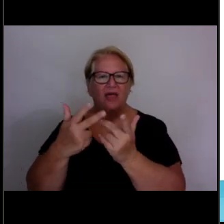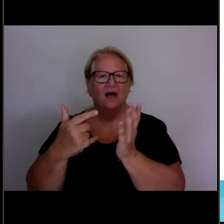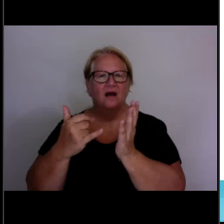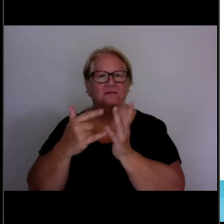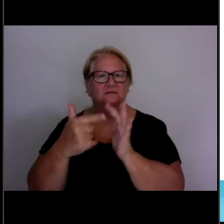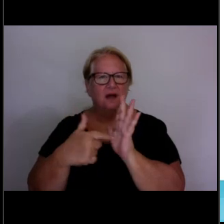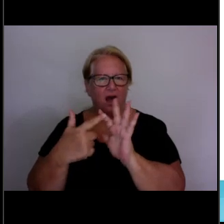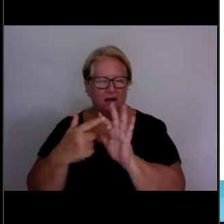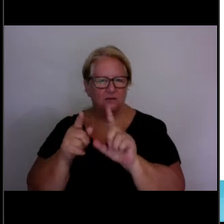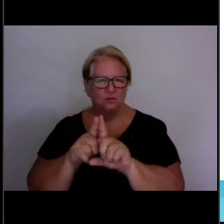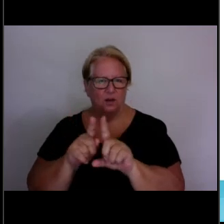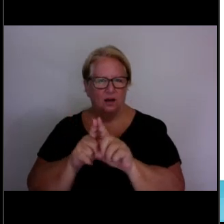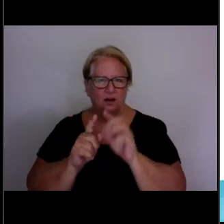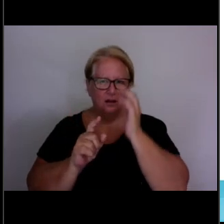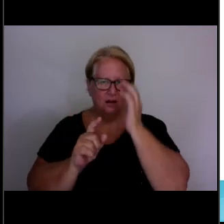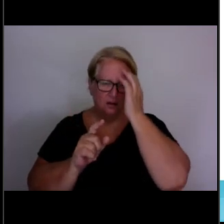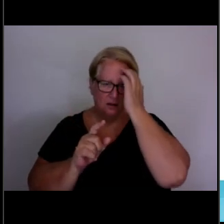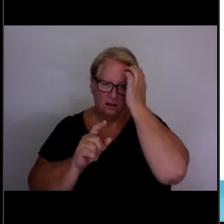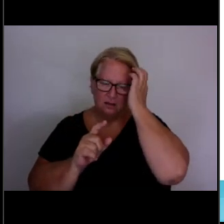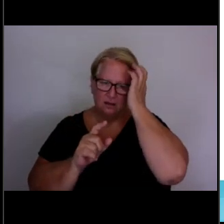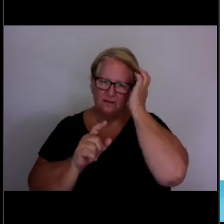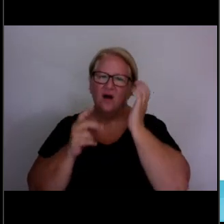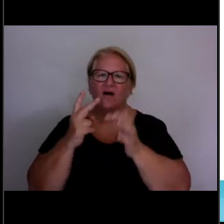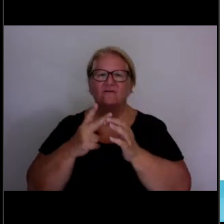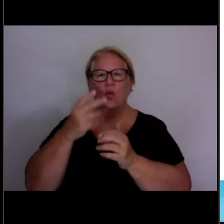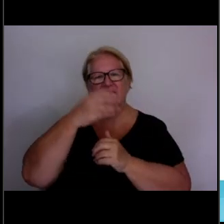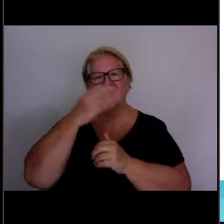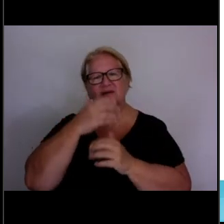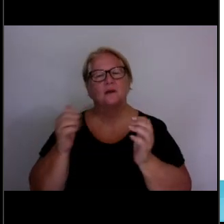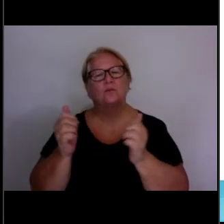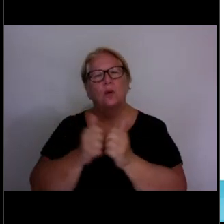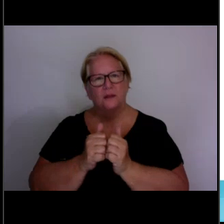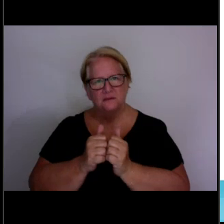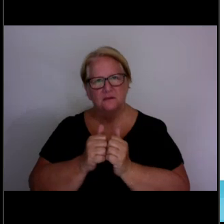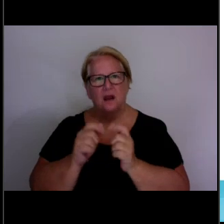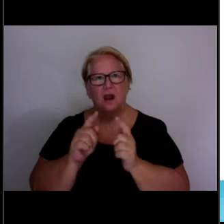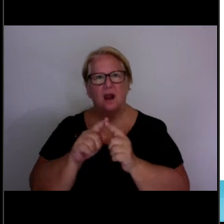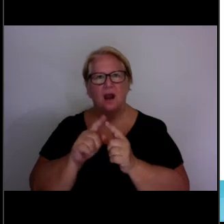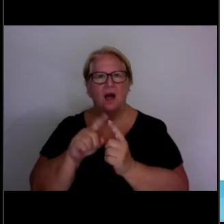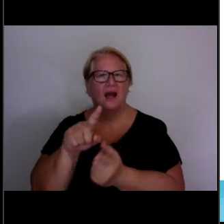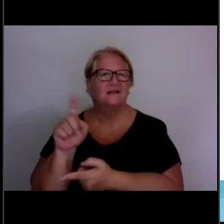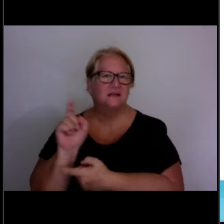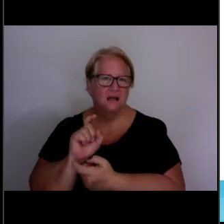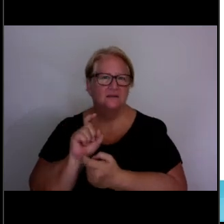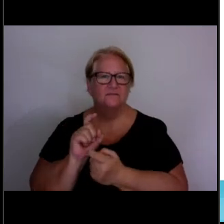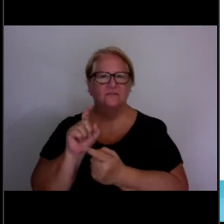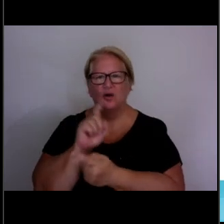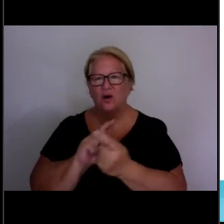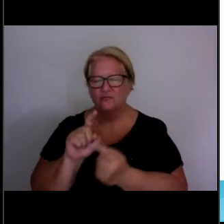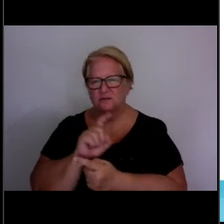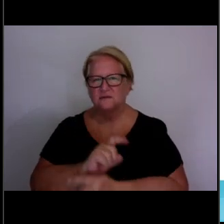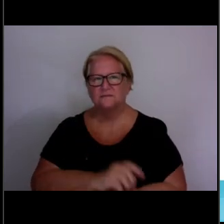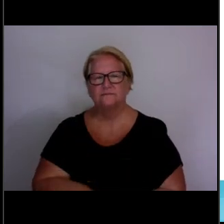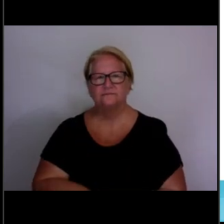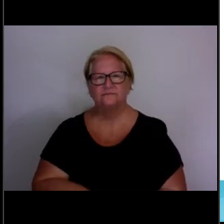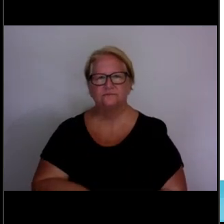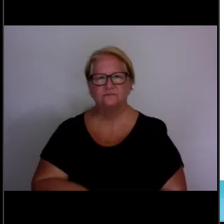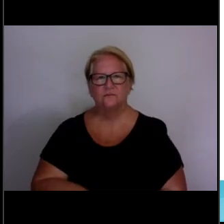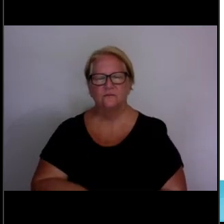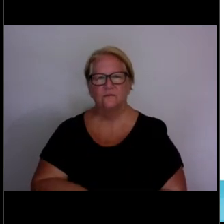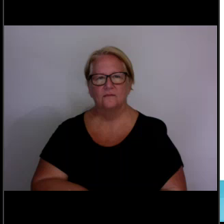occasion for in-person appointments such as intakes and conferences. In